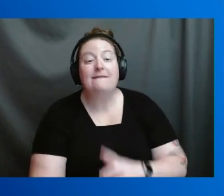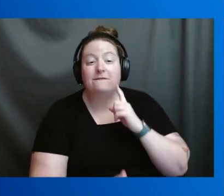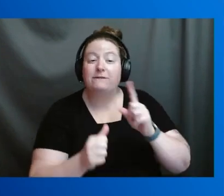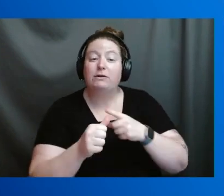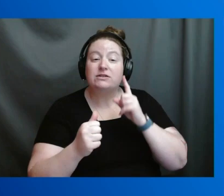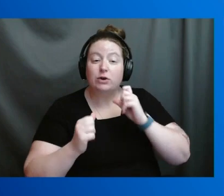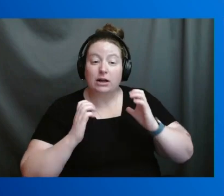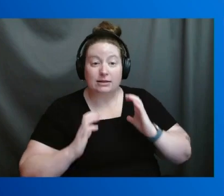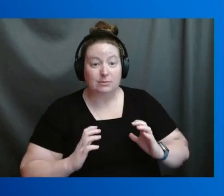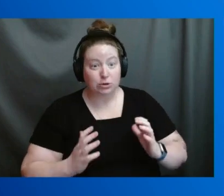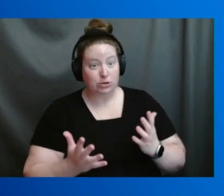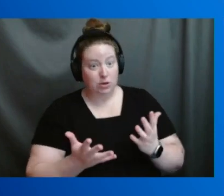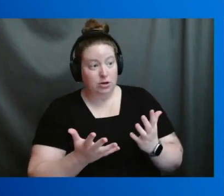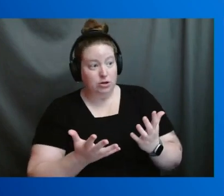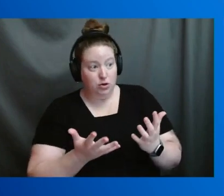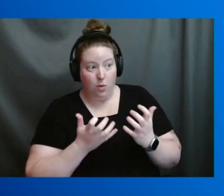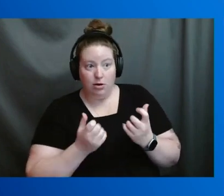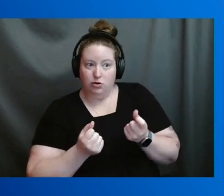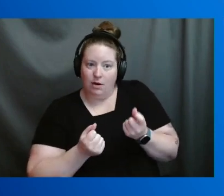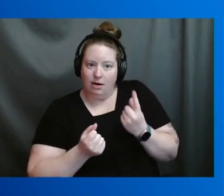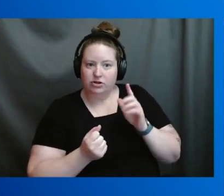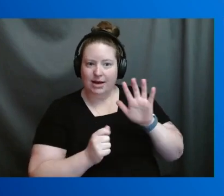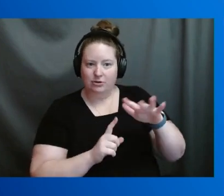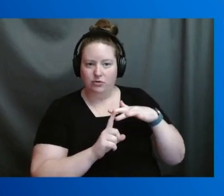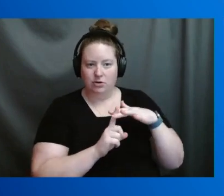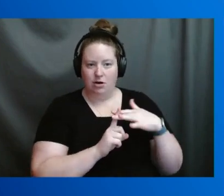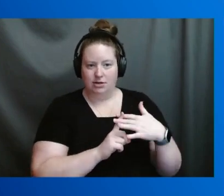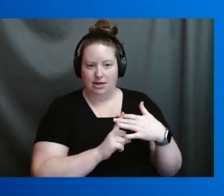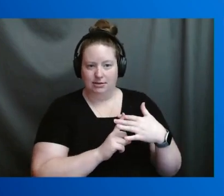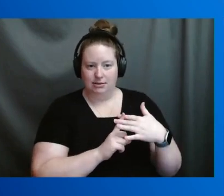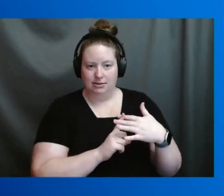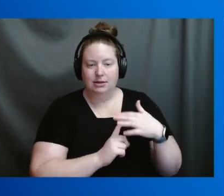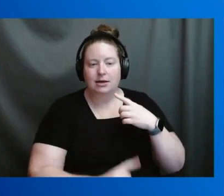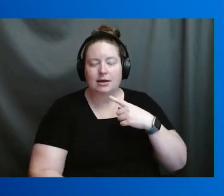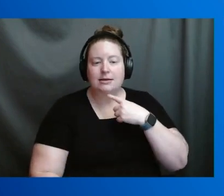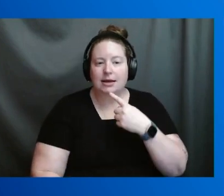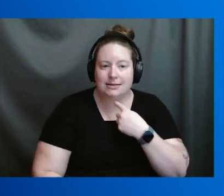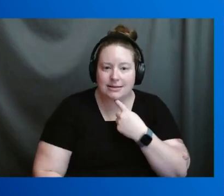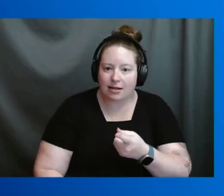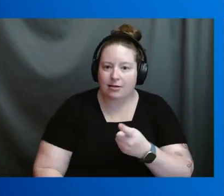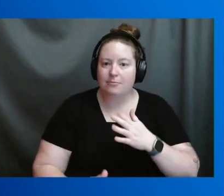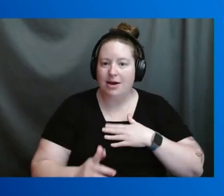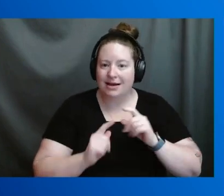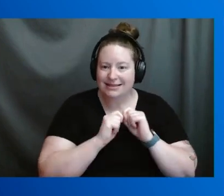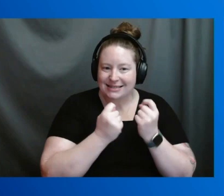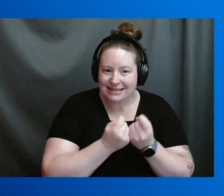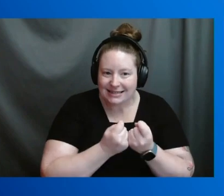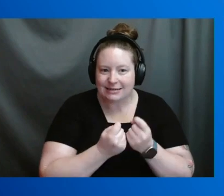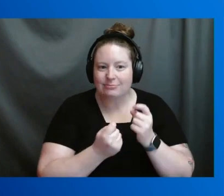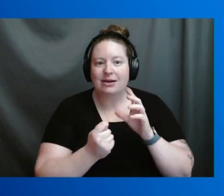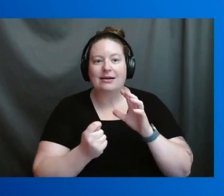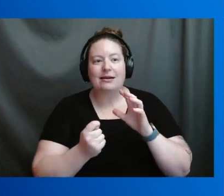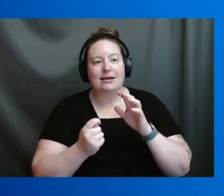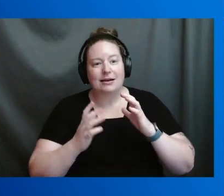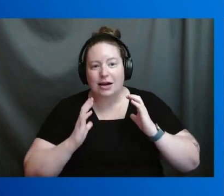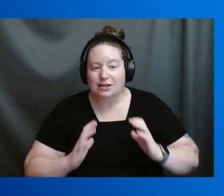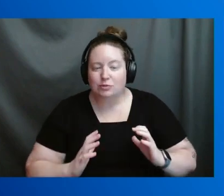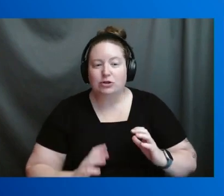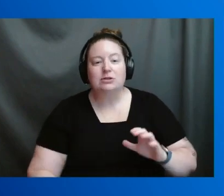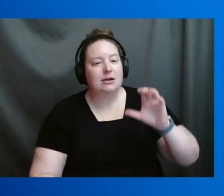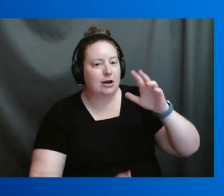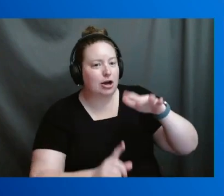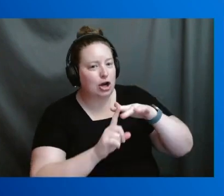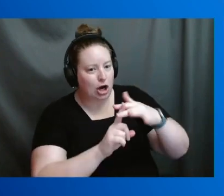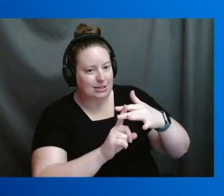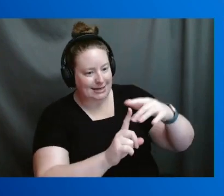understand your context, right? I tell my team and customers often that context wins over dogma every single time. If you come in with the mental model that